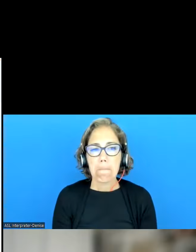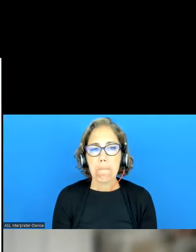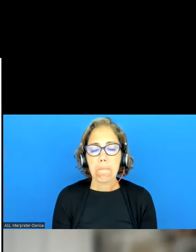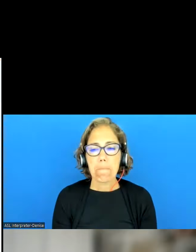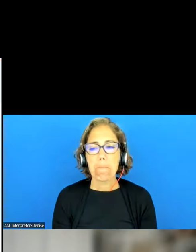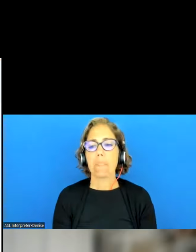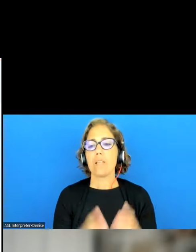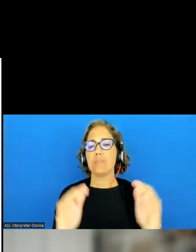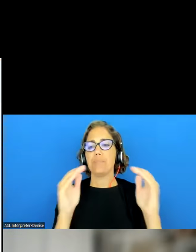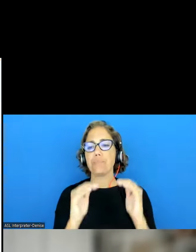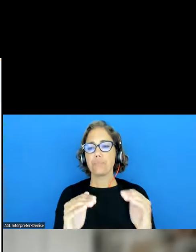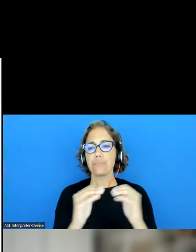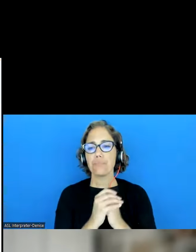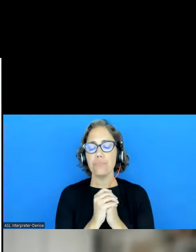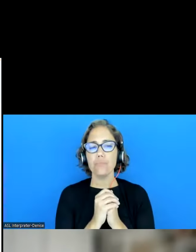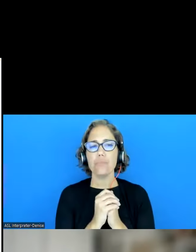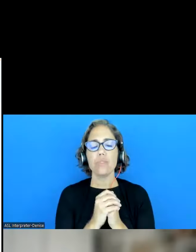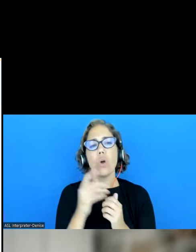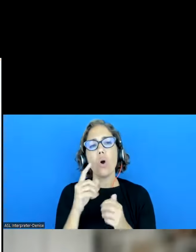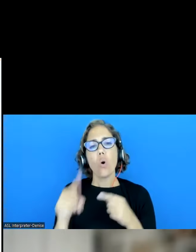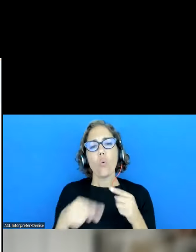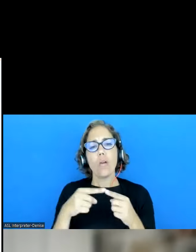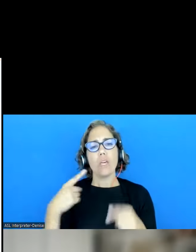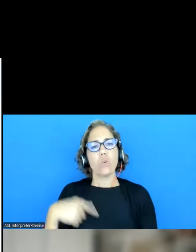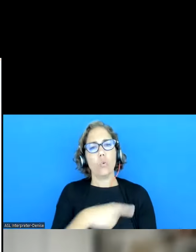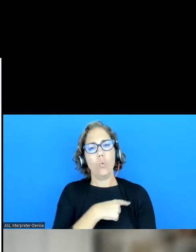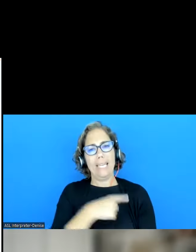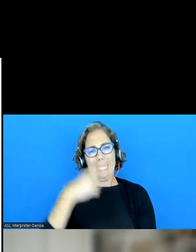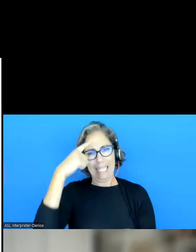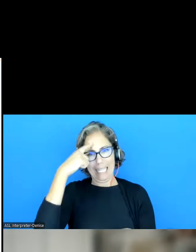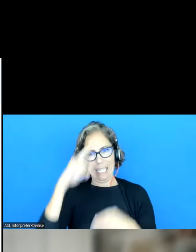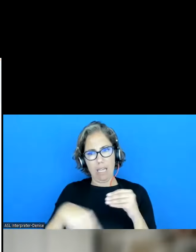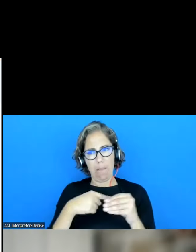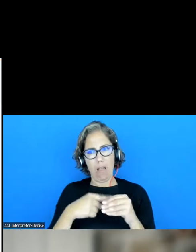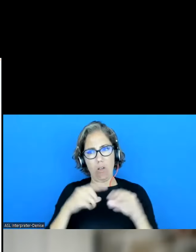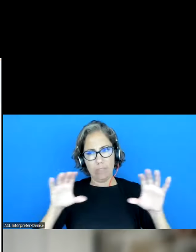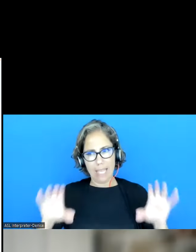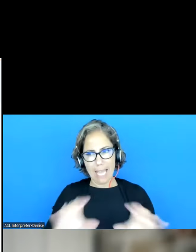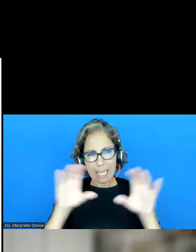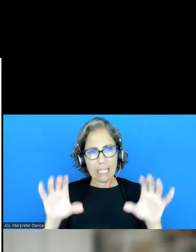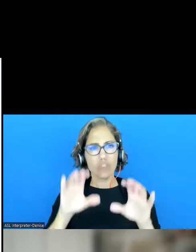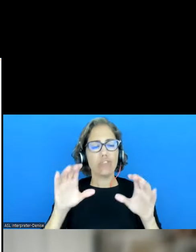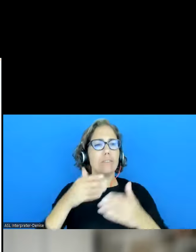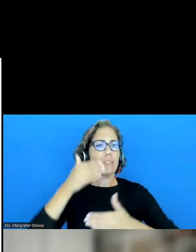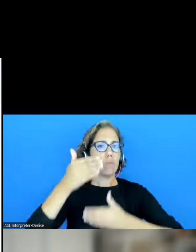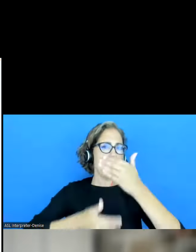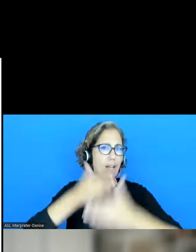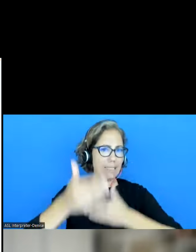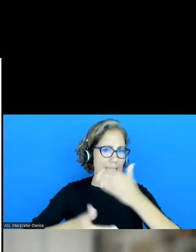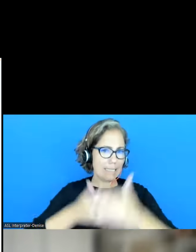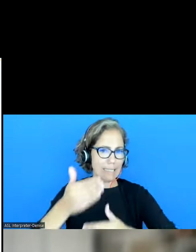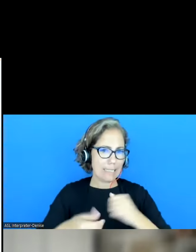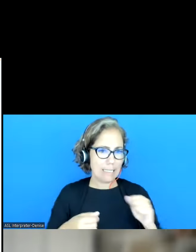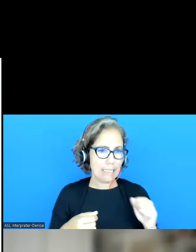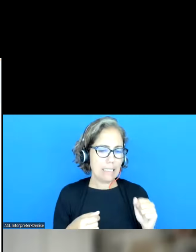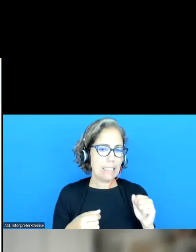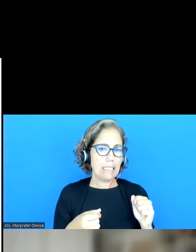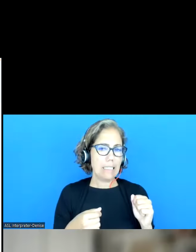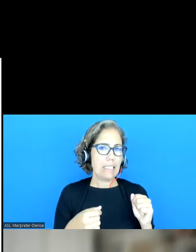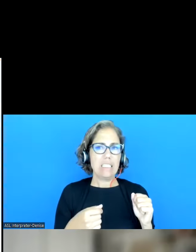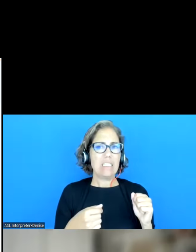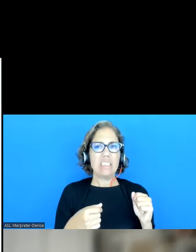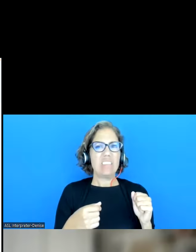When we think about the actions, when we think about the processes, there isn't really a